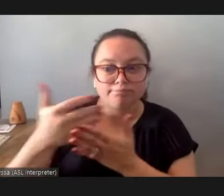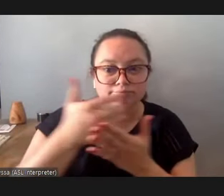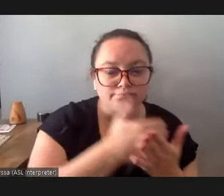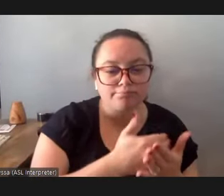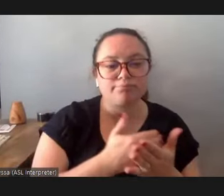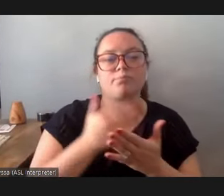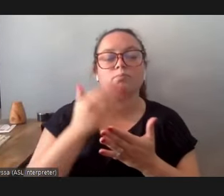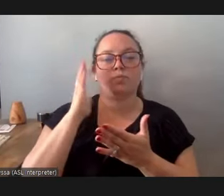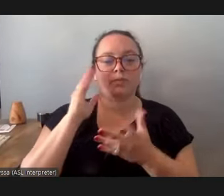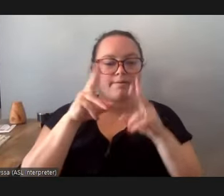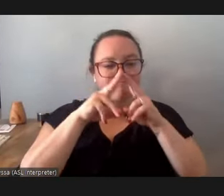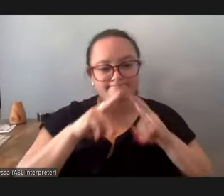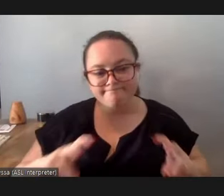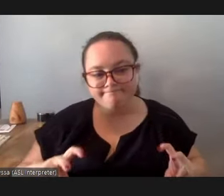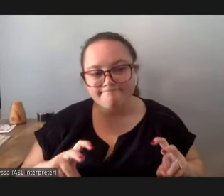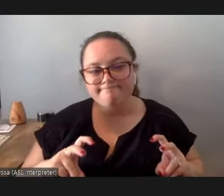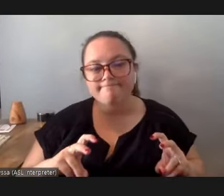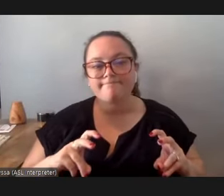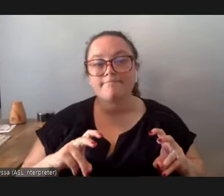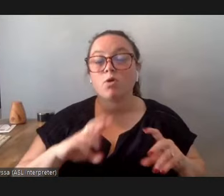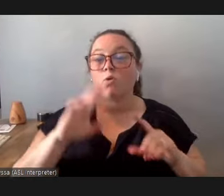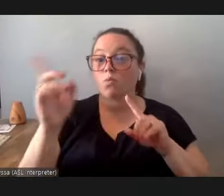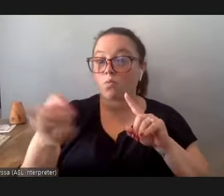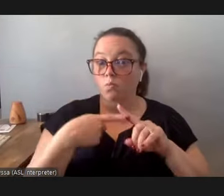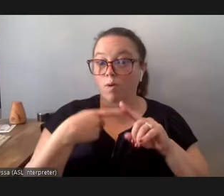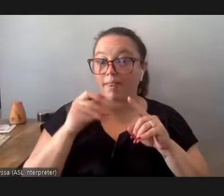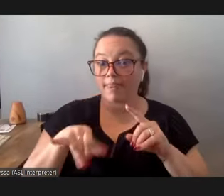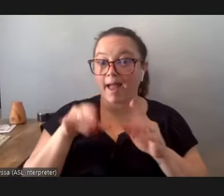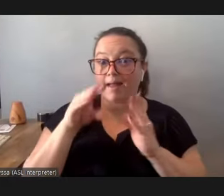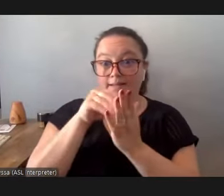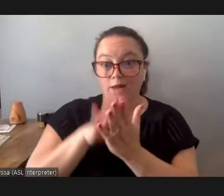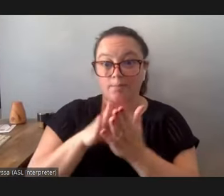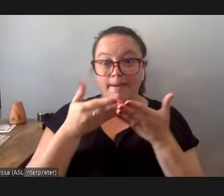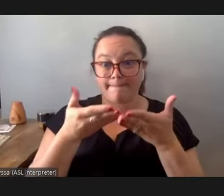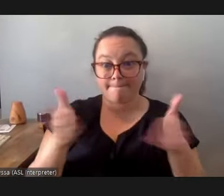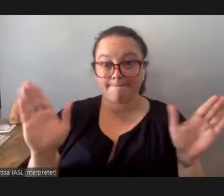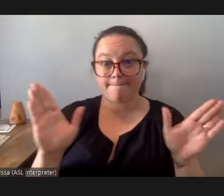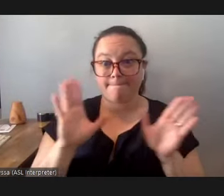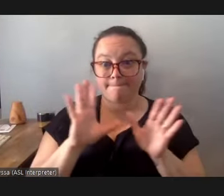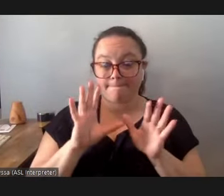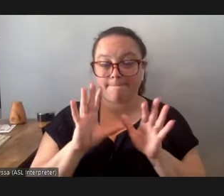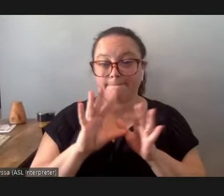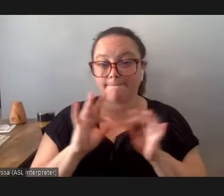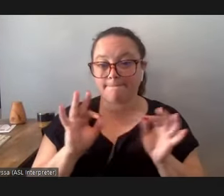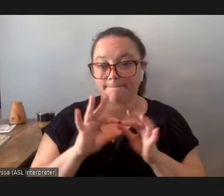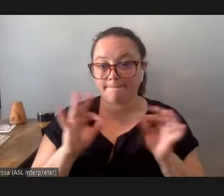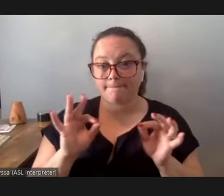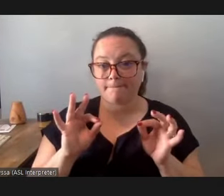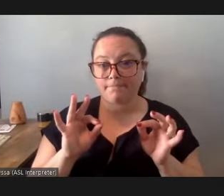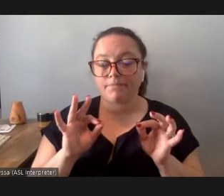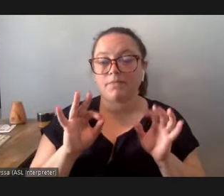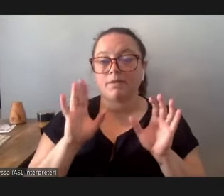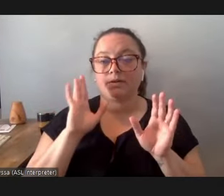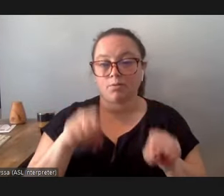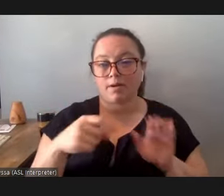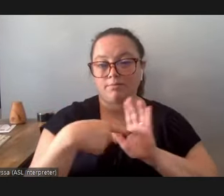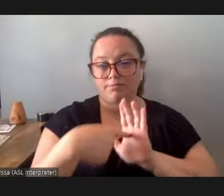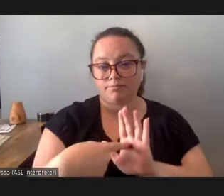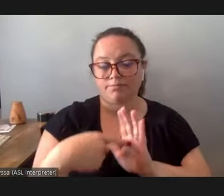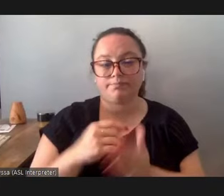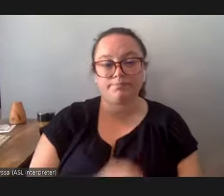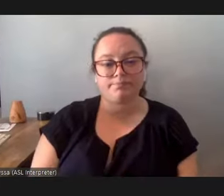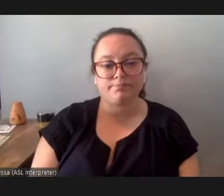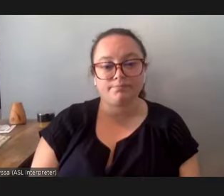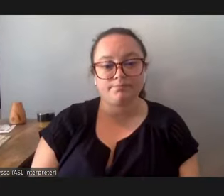environmental assessment once it is made public. Rather than responding to comments as they are given, we will do our best to address specific